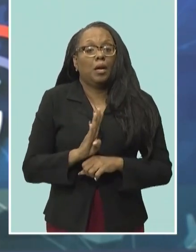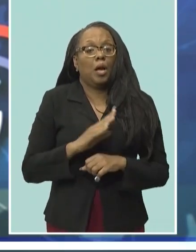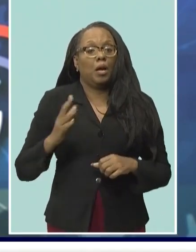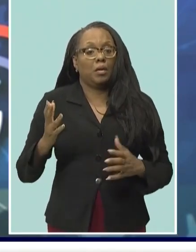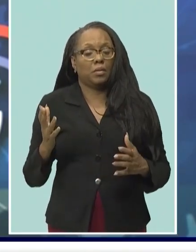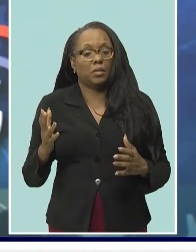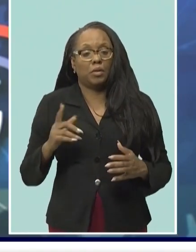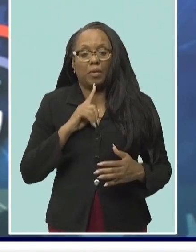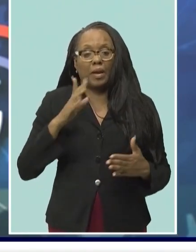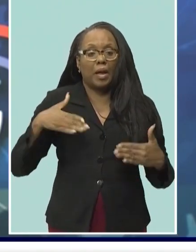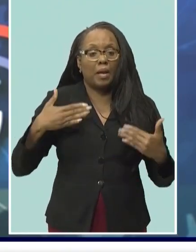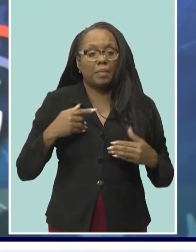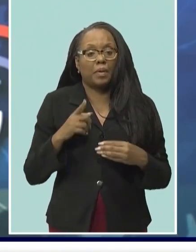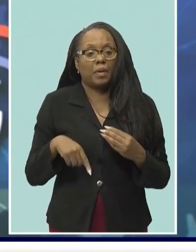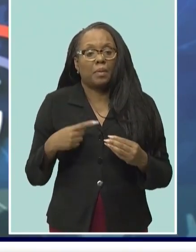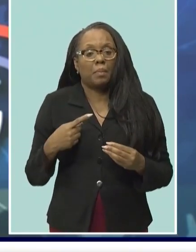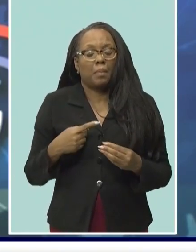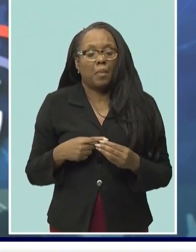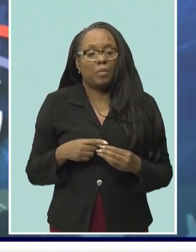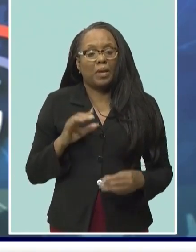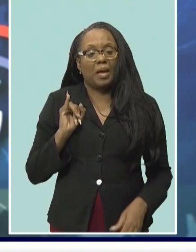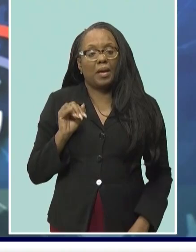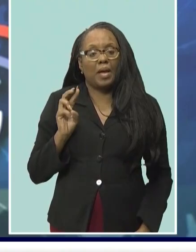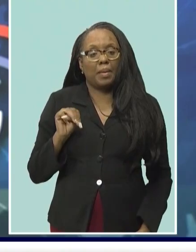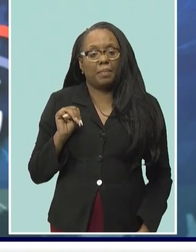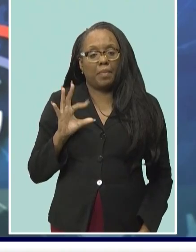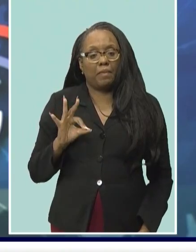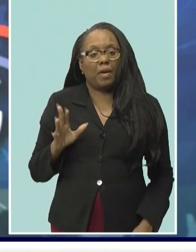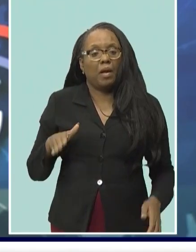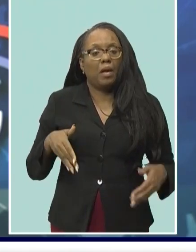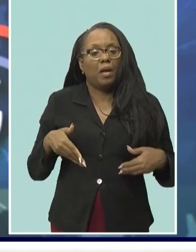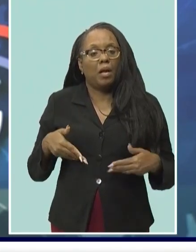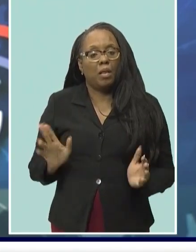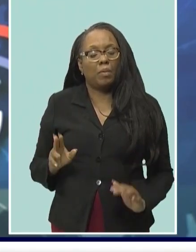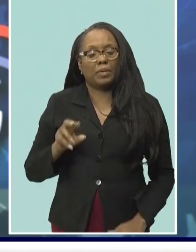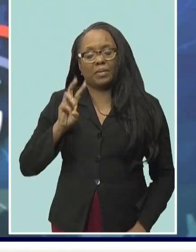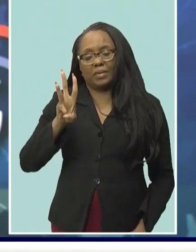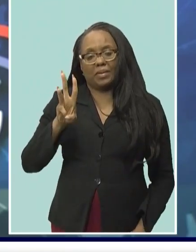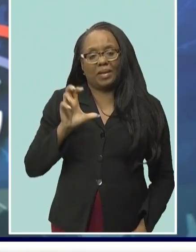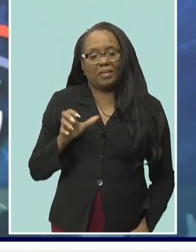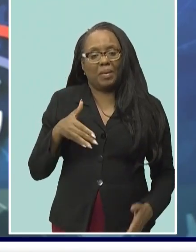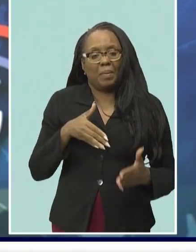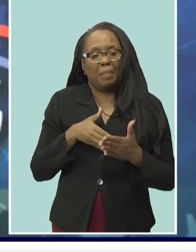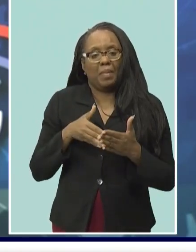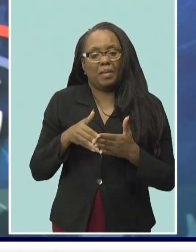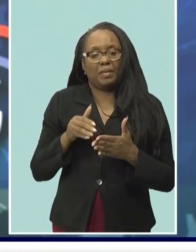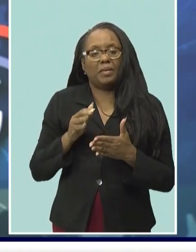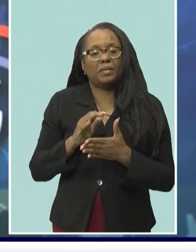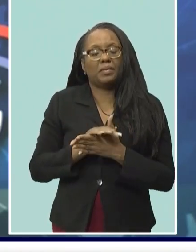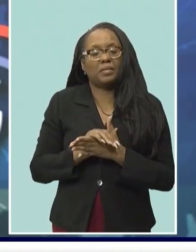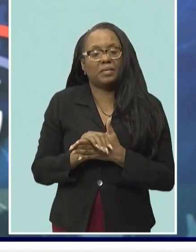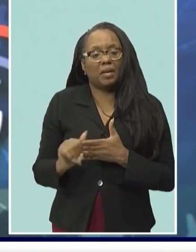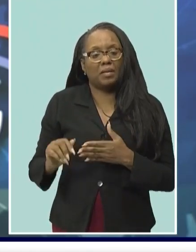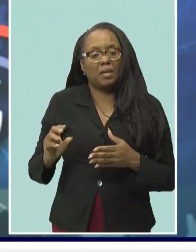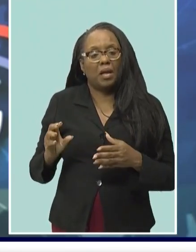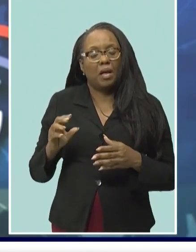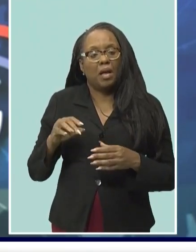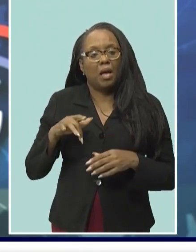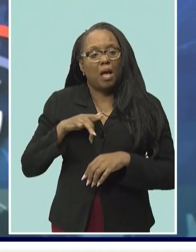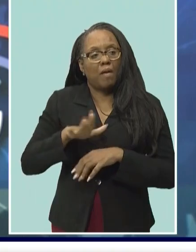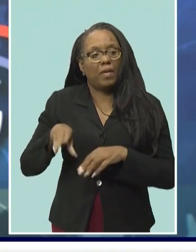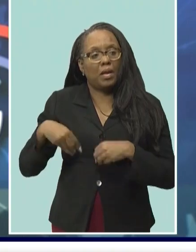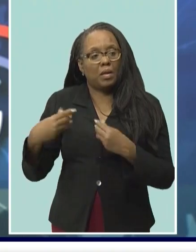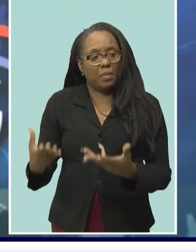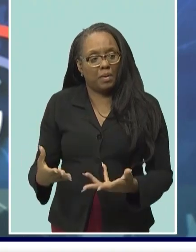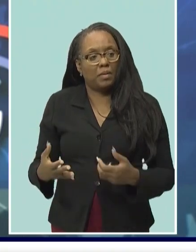Monetary Fund is making over $600 million available to the country. $113 million US is being provided through the